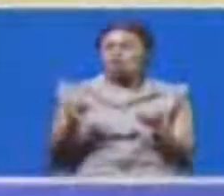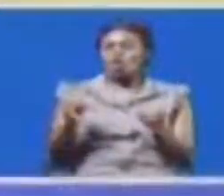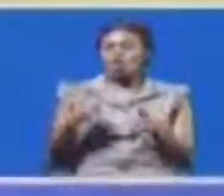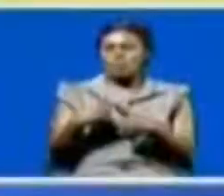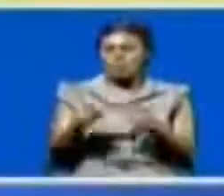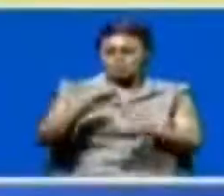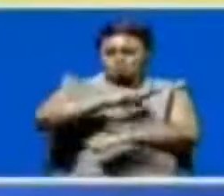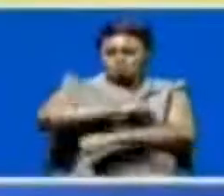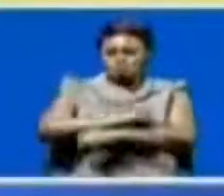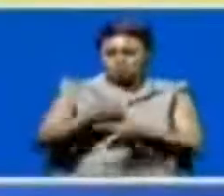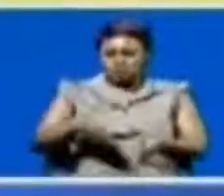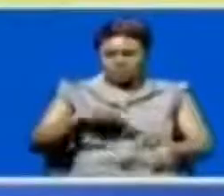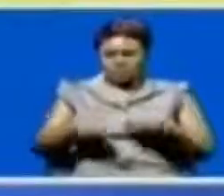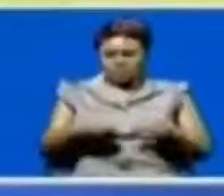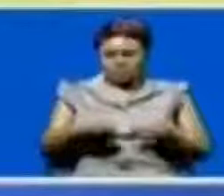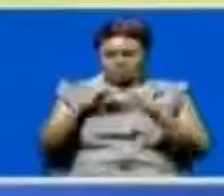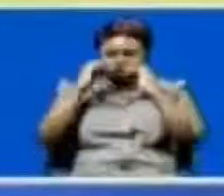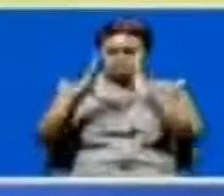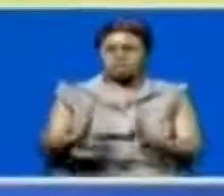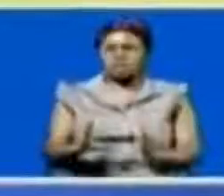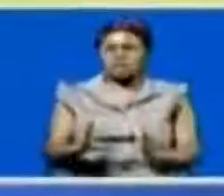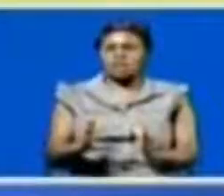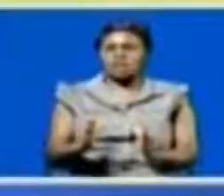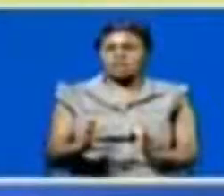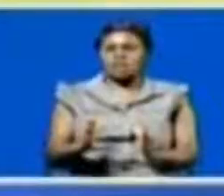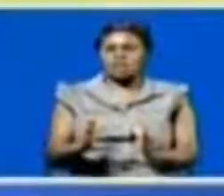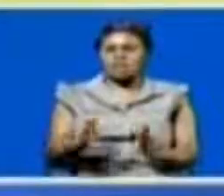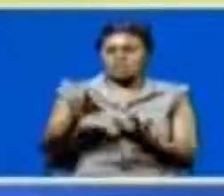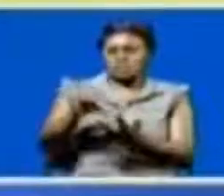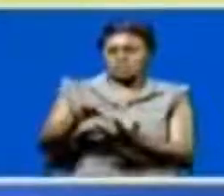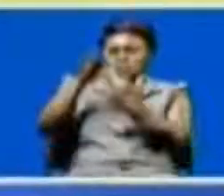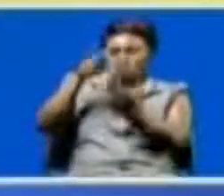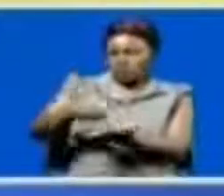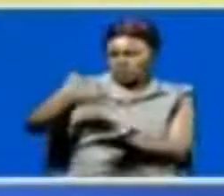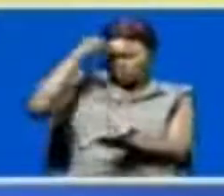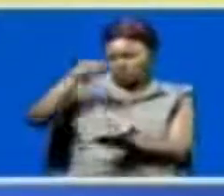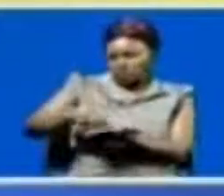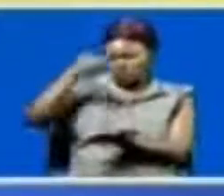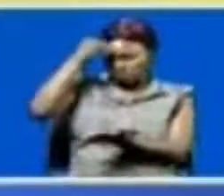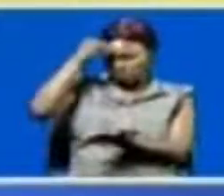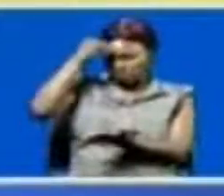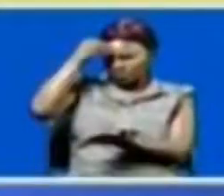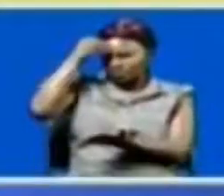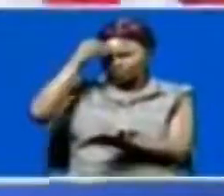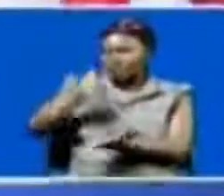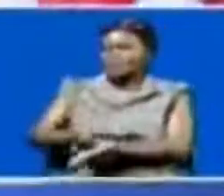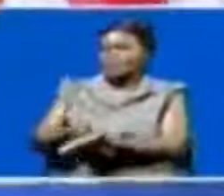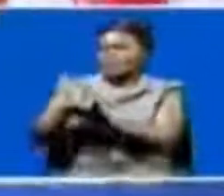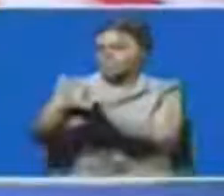shule sasa ya disabled ya walimu au wanasomesha special education, at least